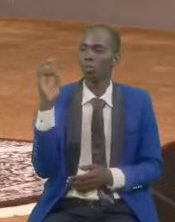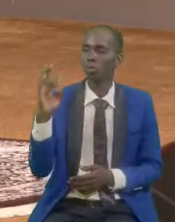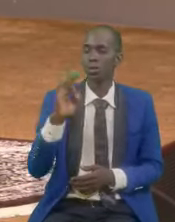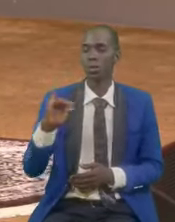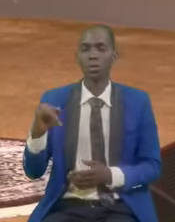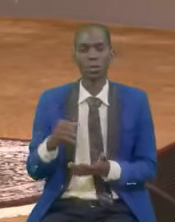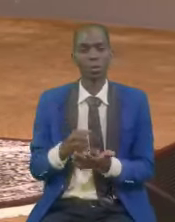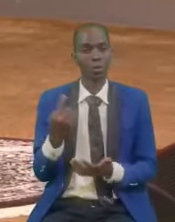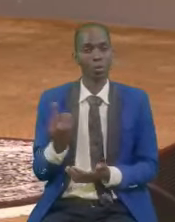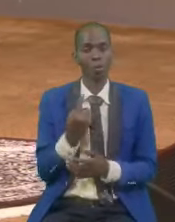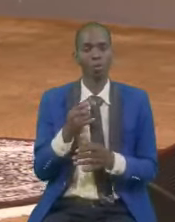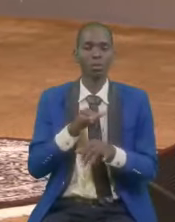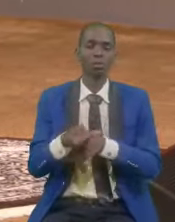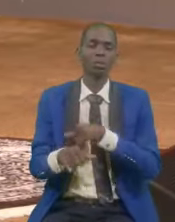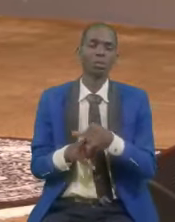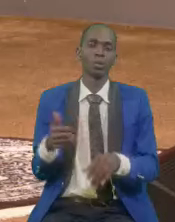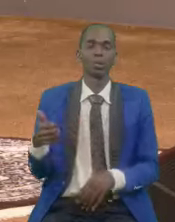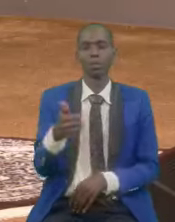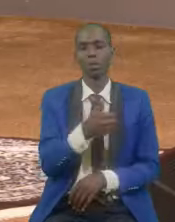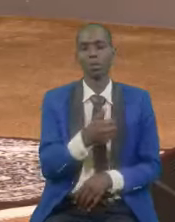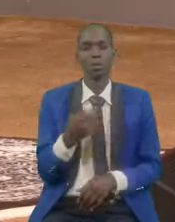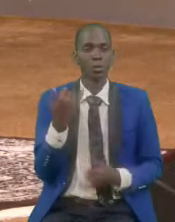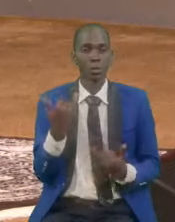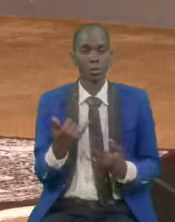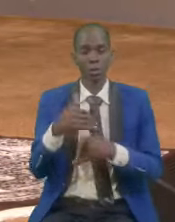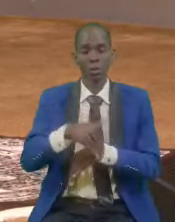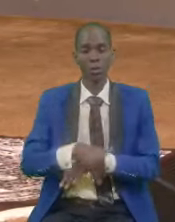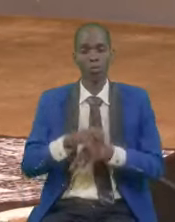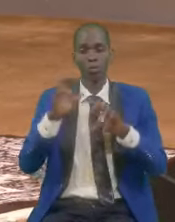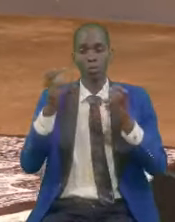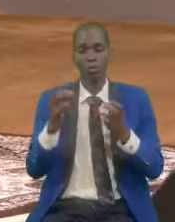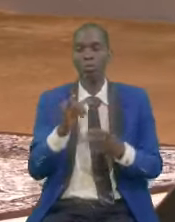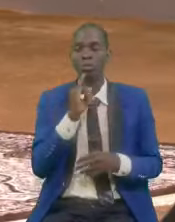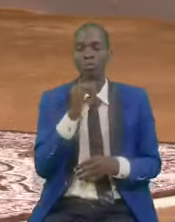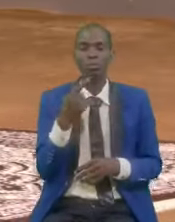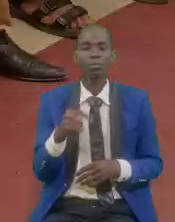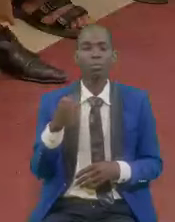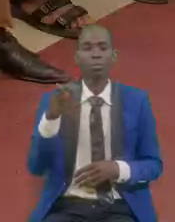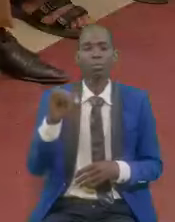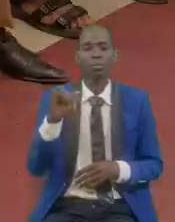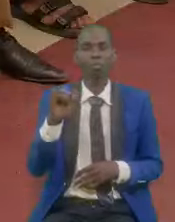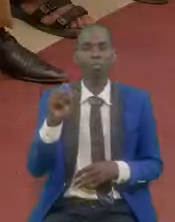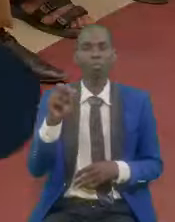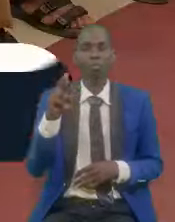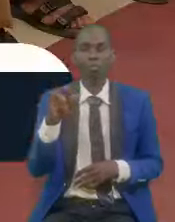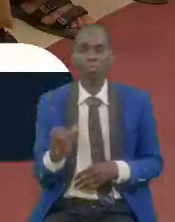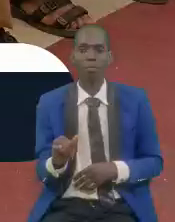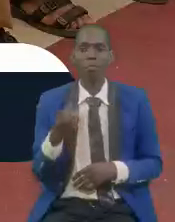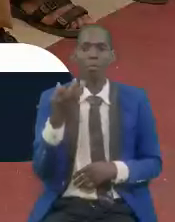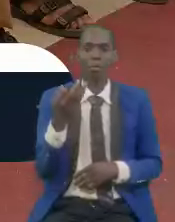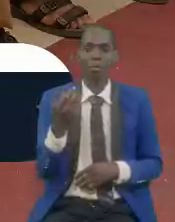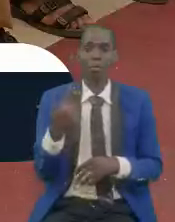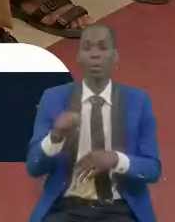your own selves. Tonight we're looking at the ministry of God's word